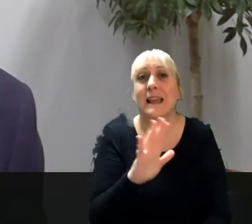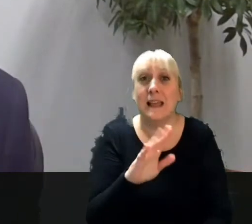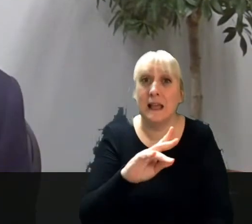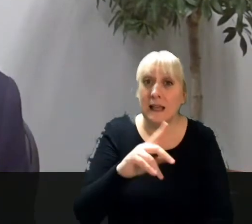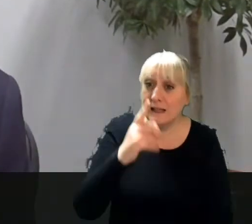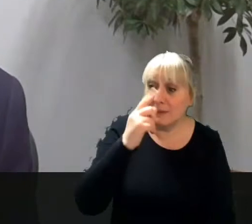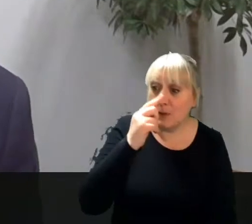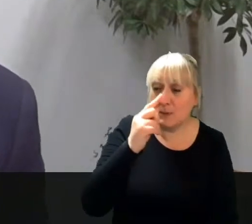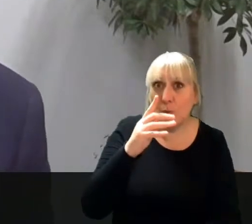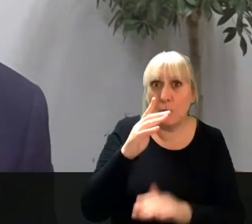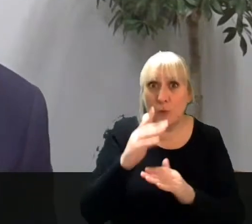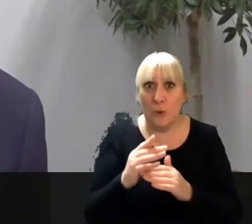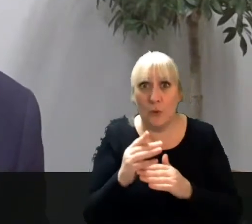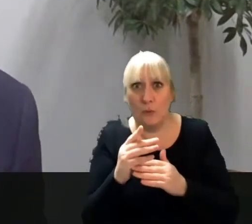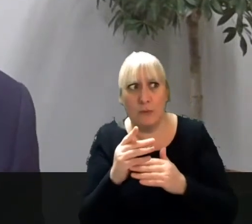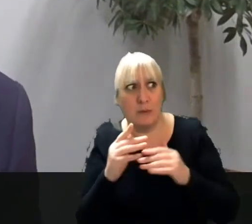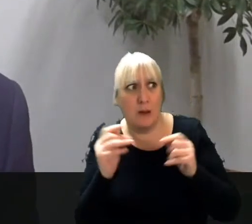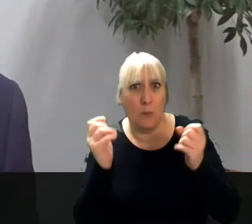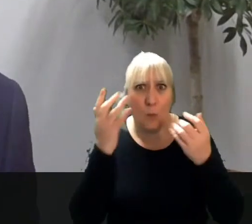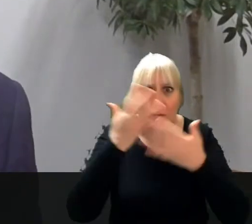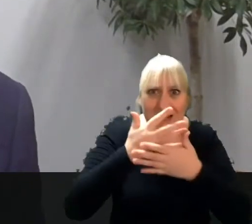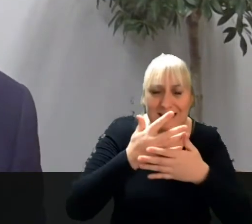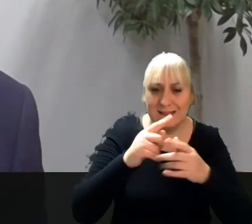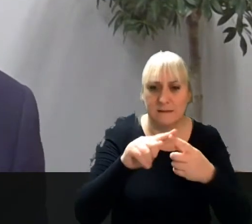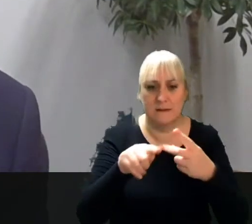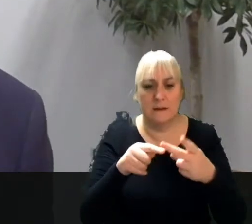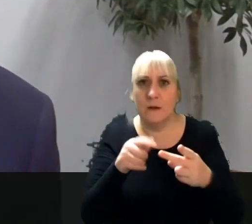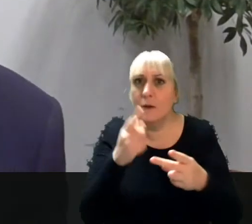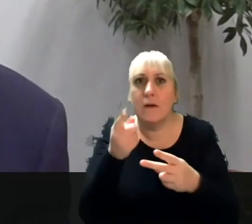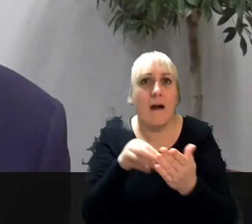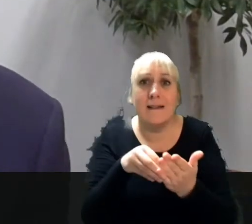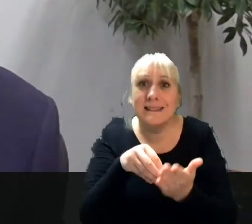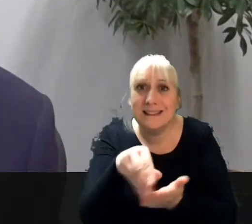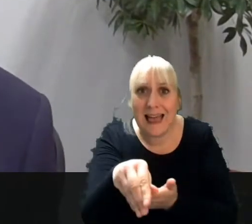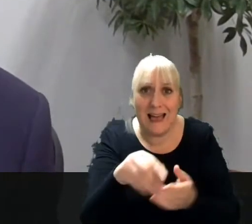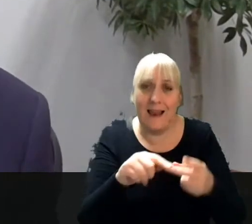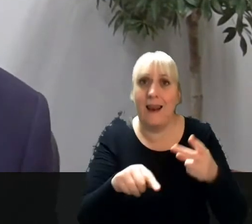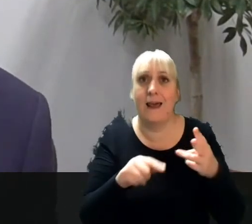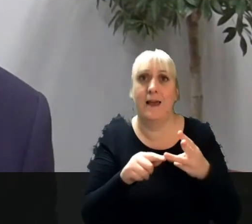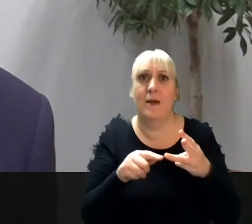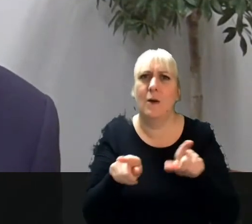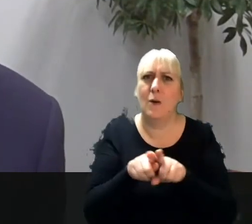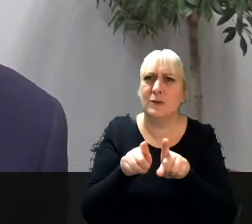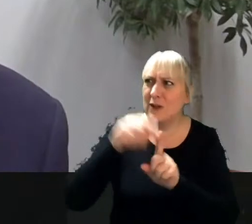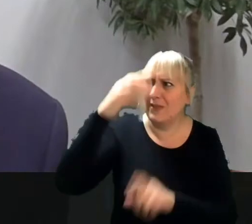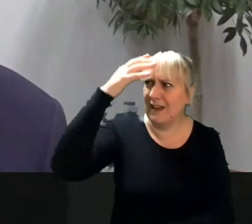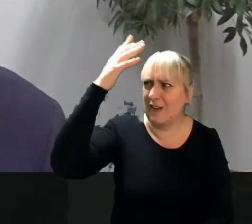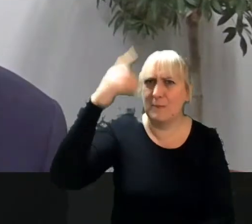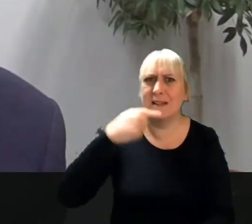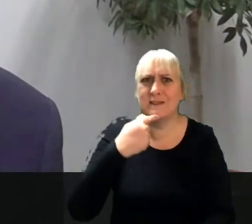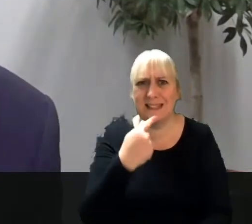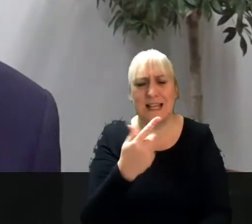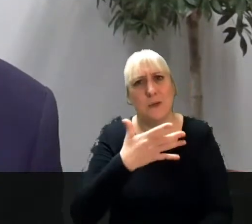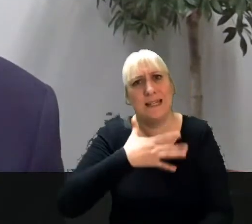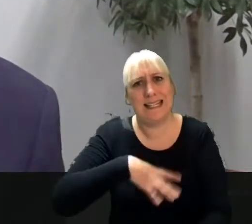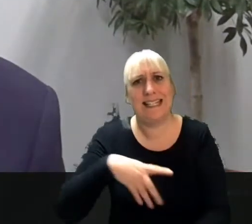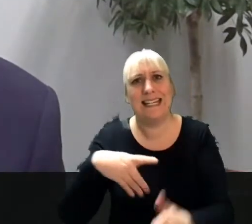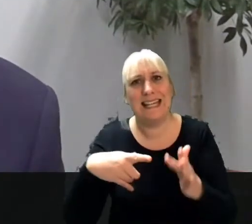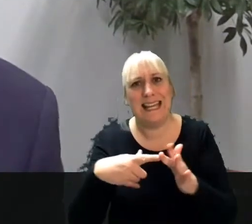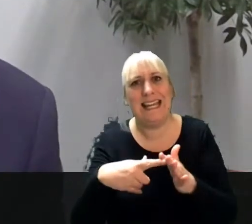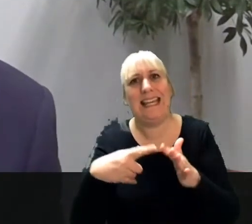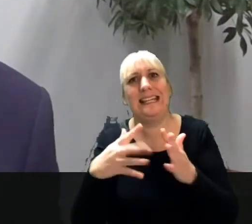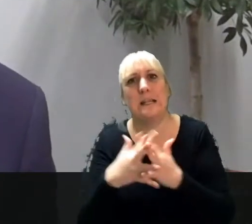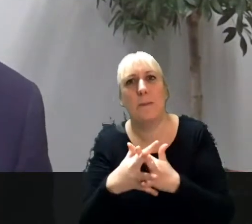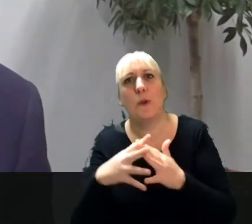watch. They could be because you can't sell. They could be because of the requirement the government's placed about having EWS1 certification. They